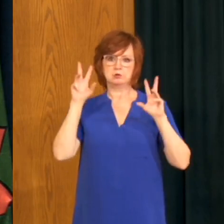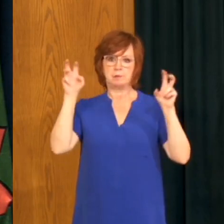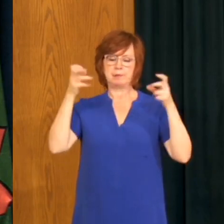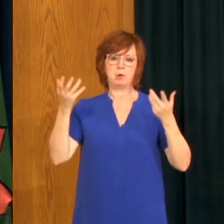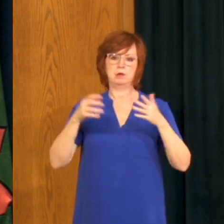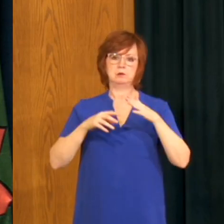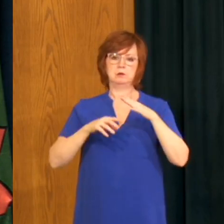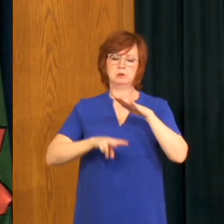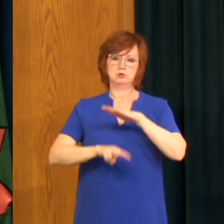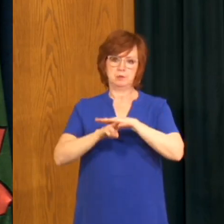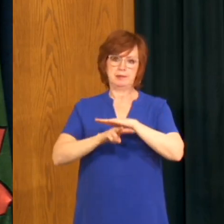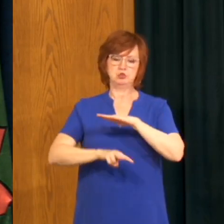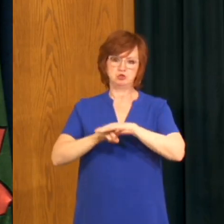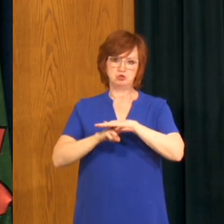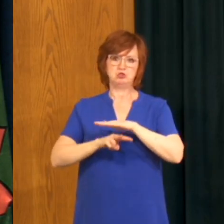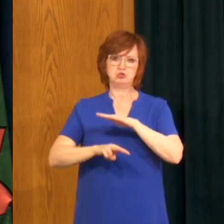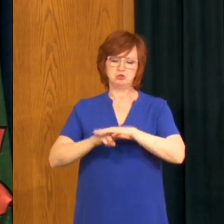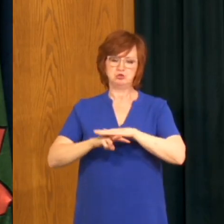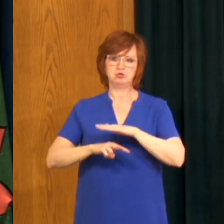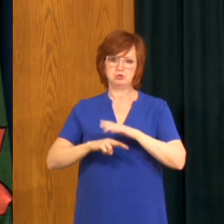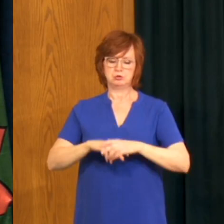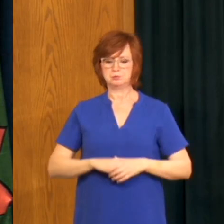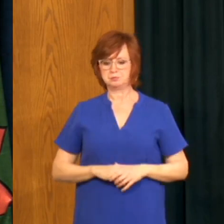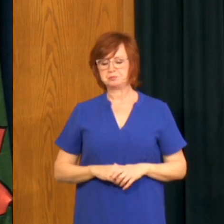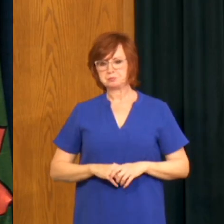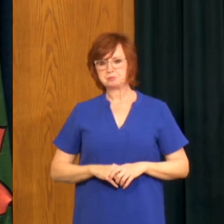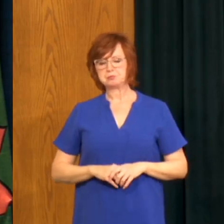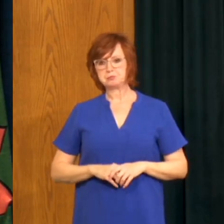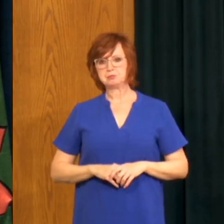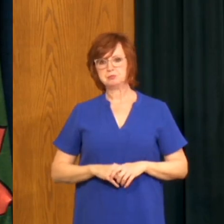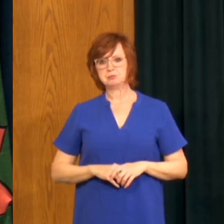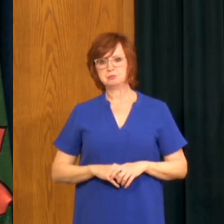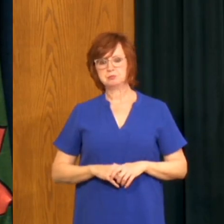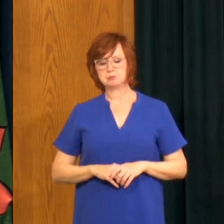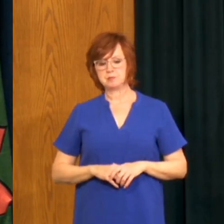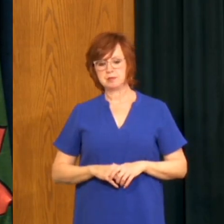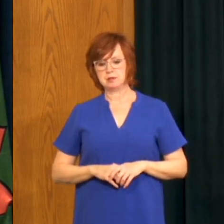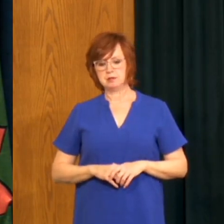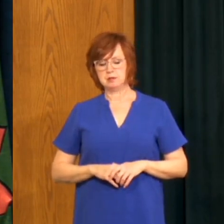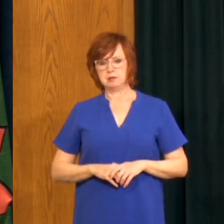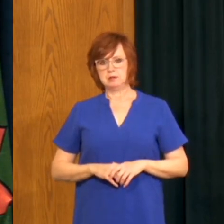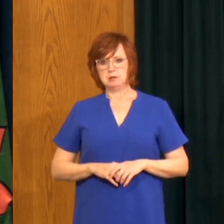we are working with all members of our society so that they are